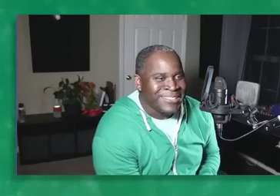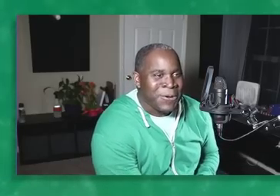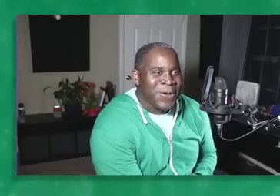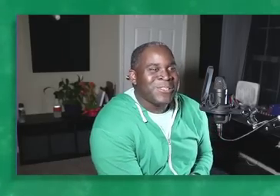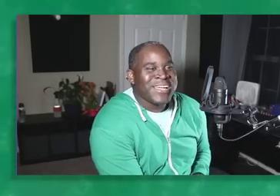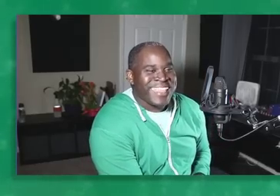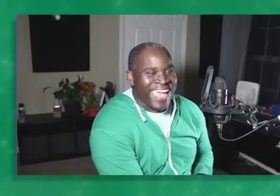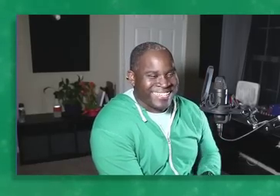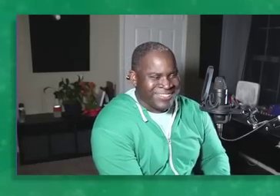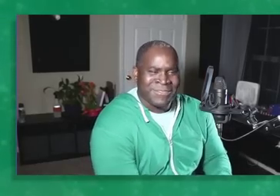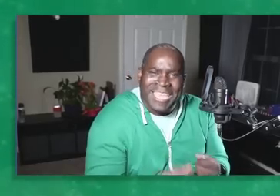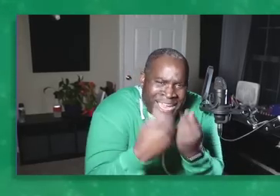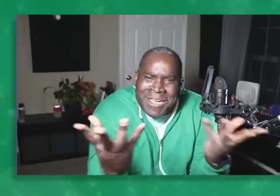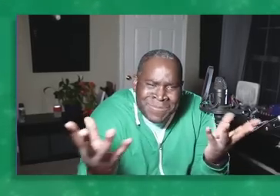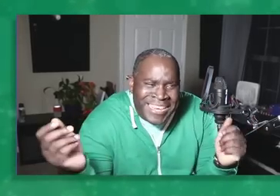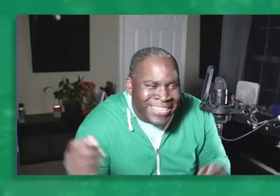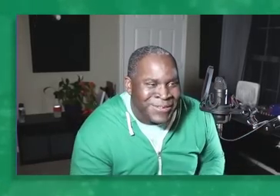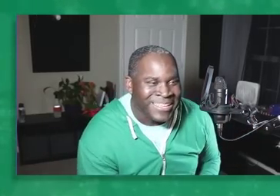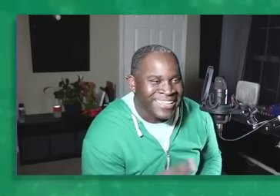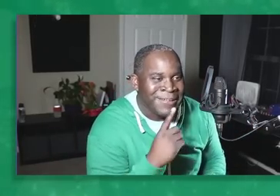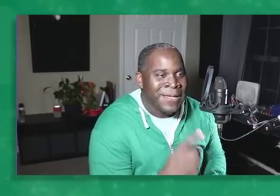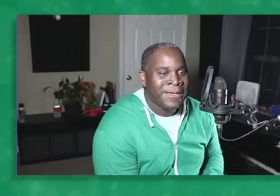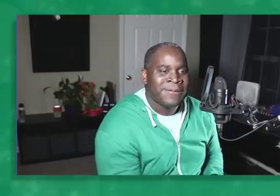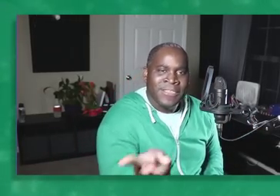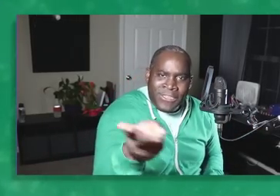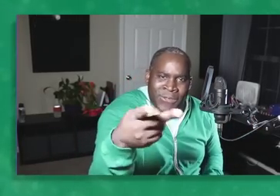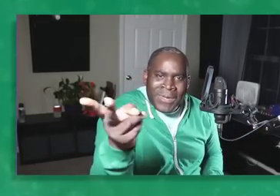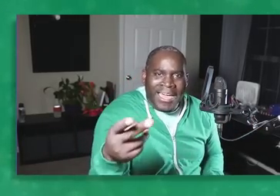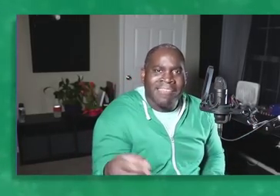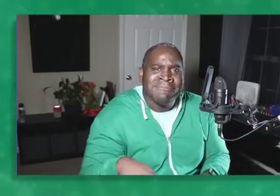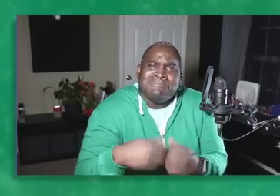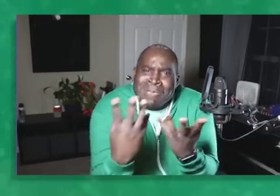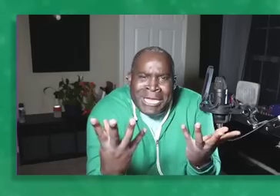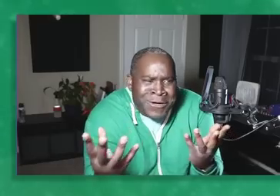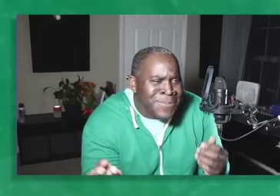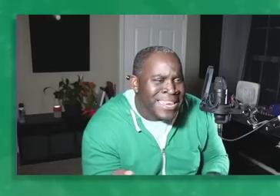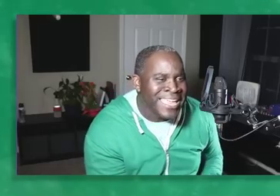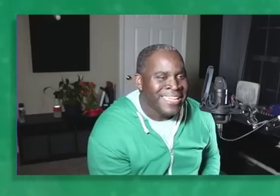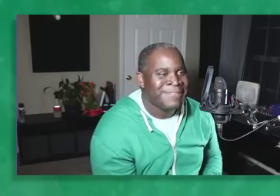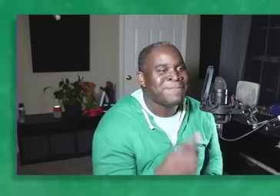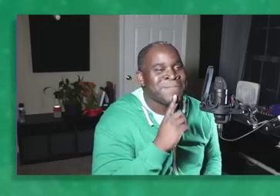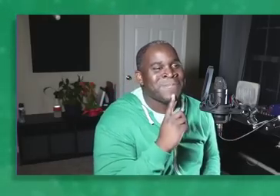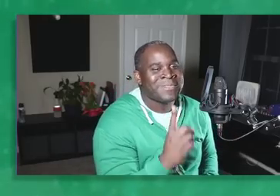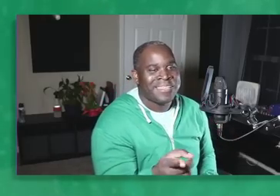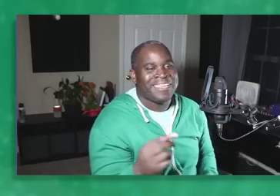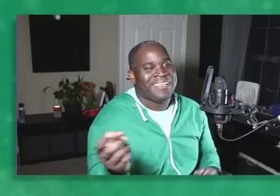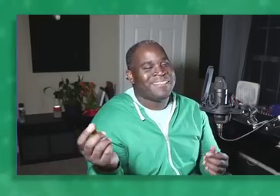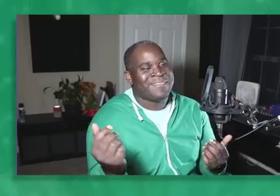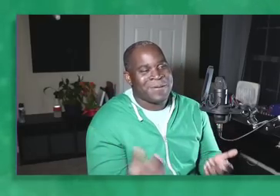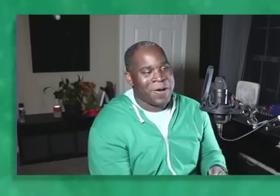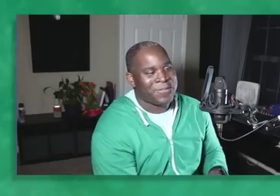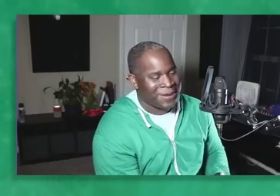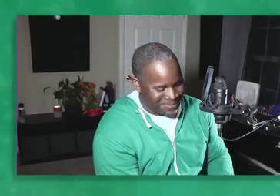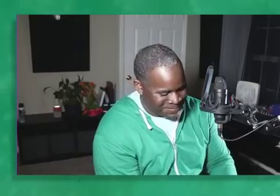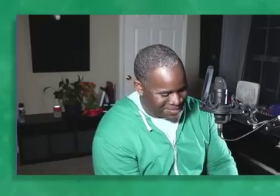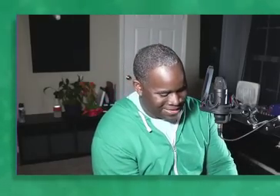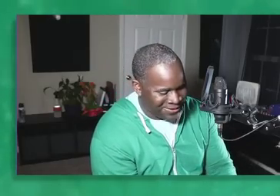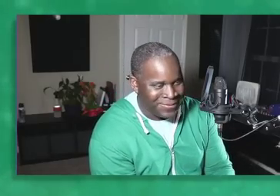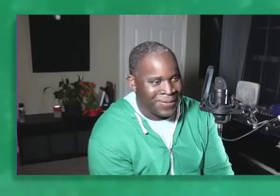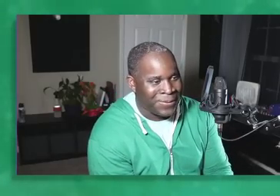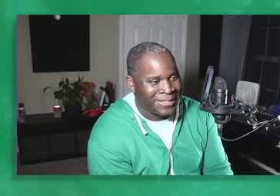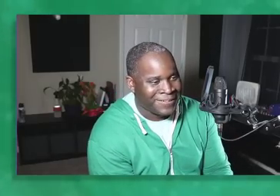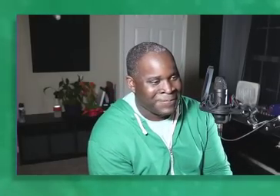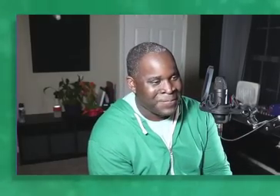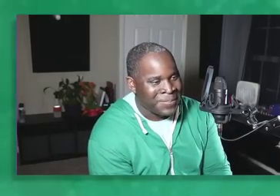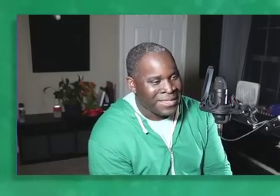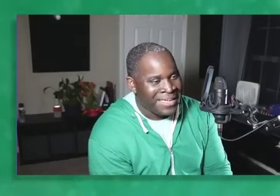many? Oh, look at that. Like, how many? You guys, how many kids are there? Oh,